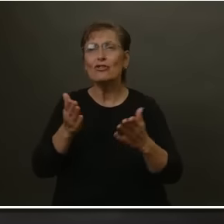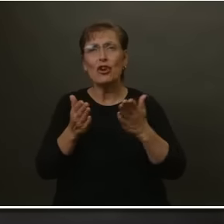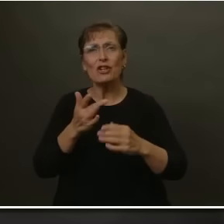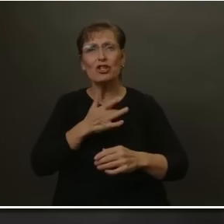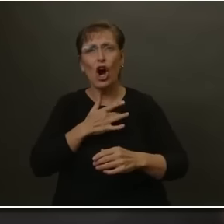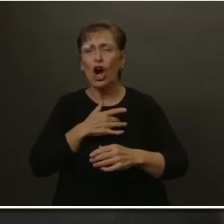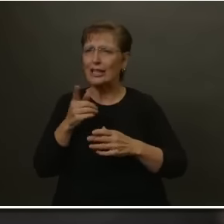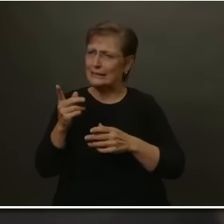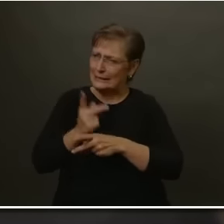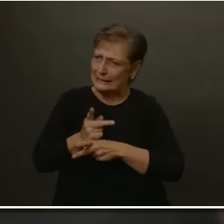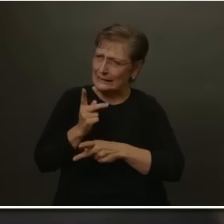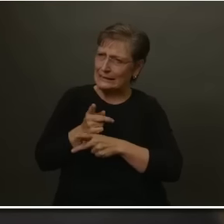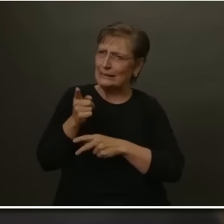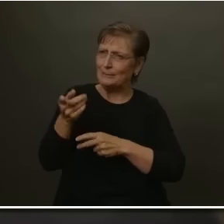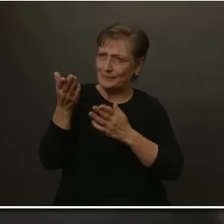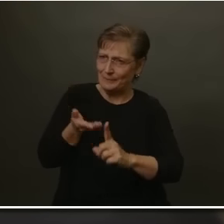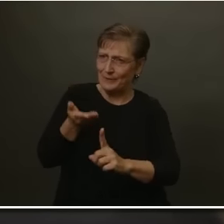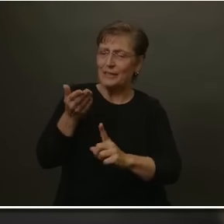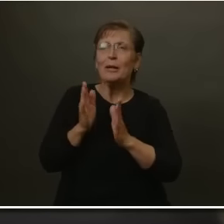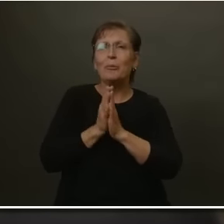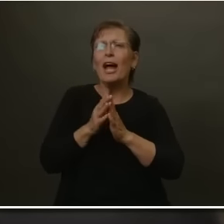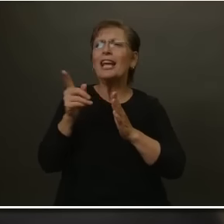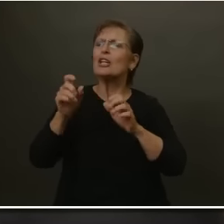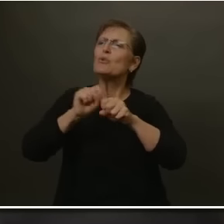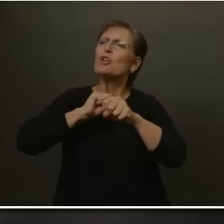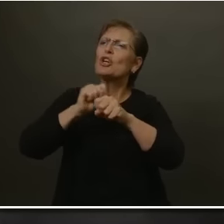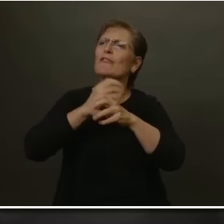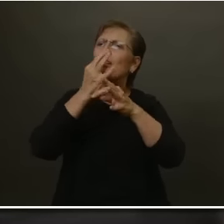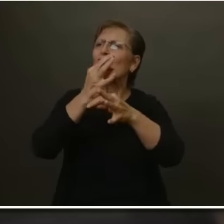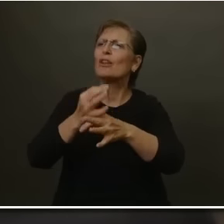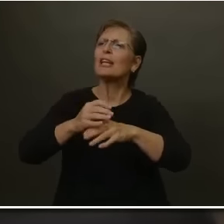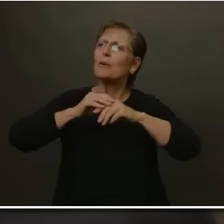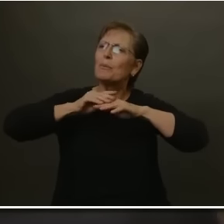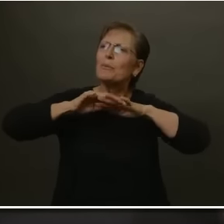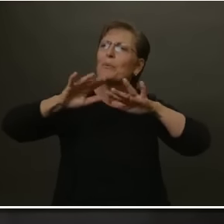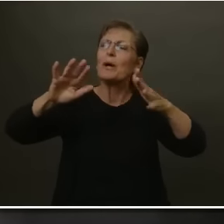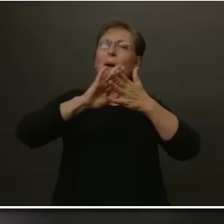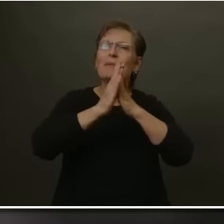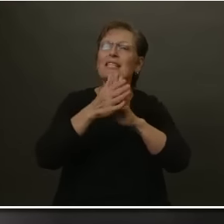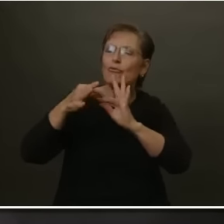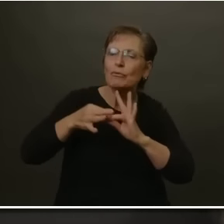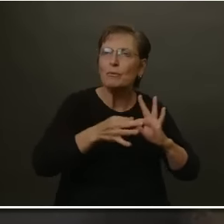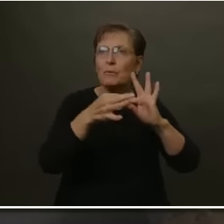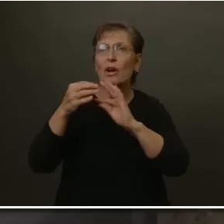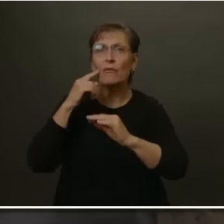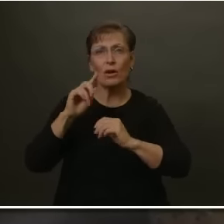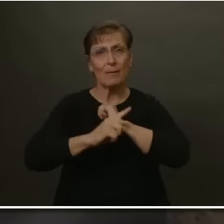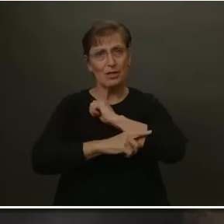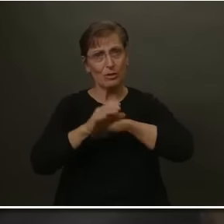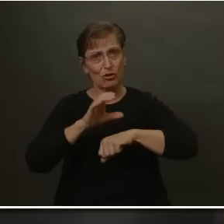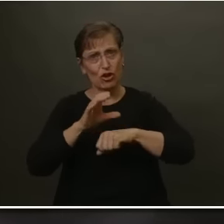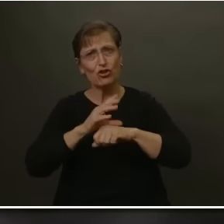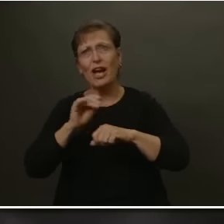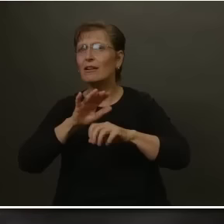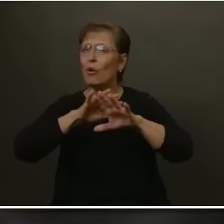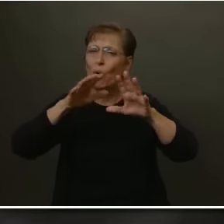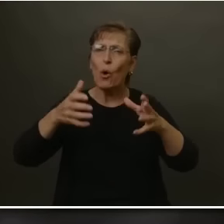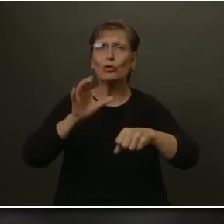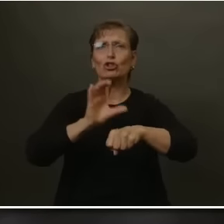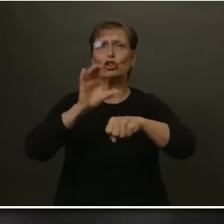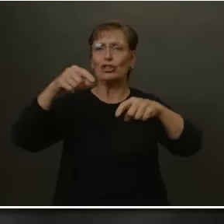work faithfully to cast a vision of peace and reconciliation for the Episcopal Church and your whole